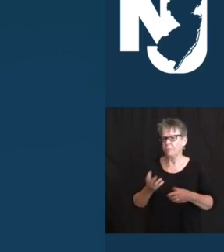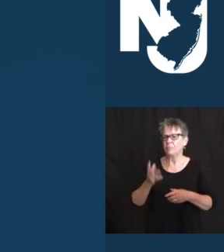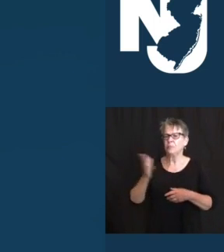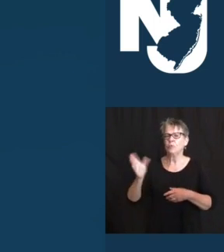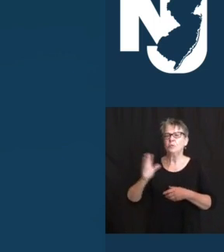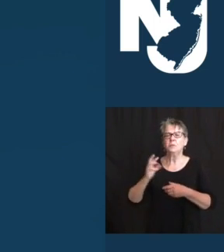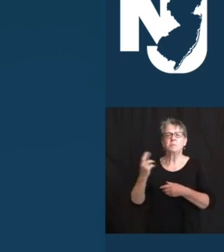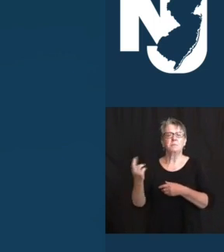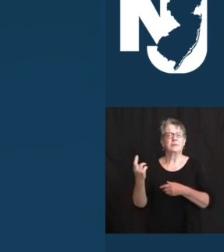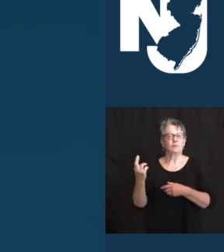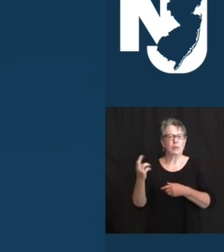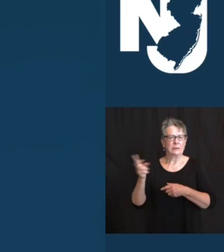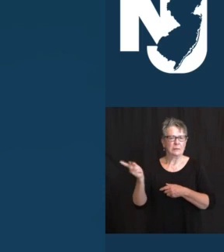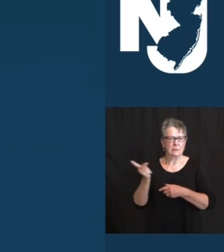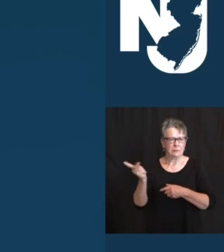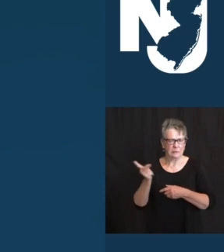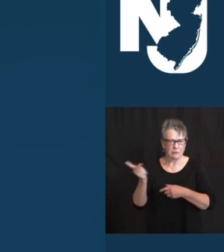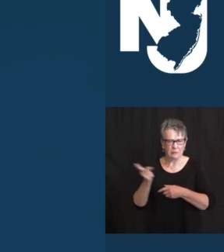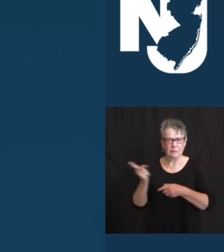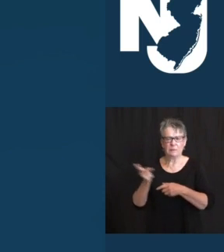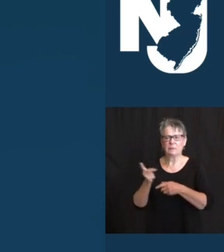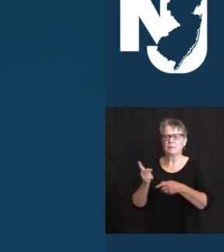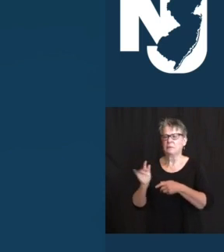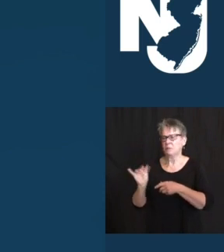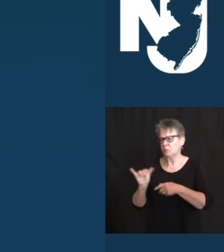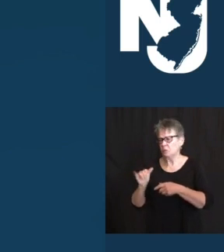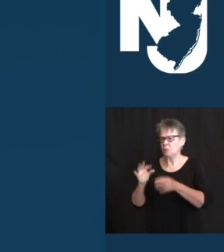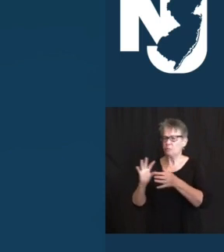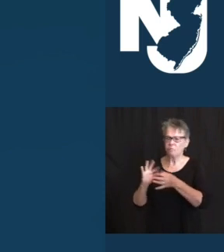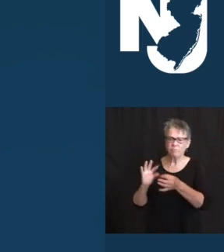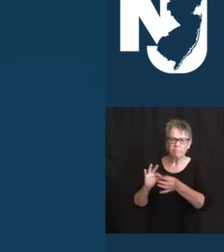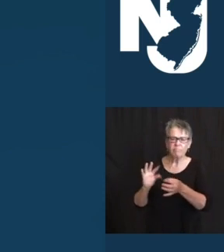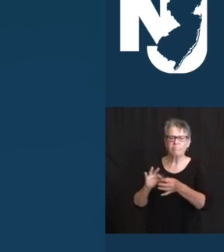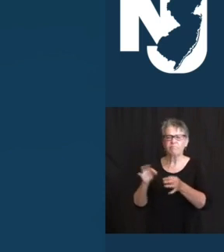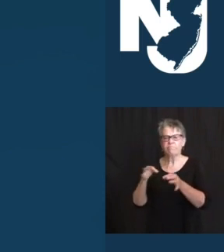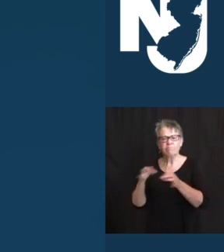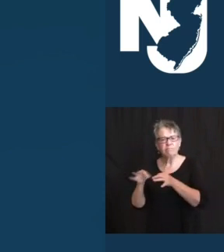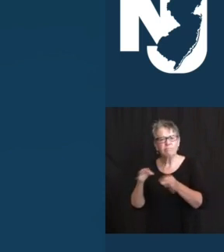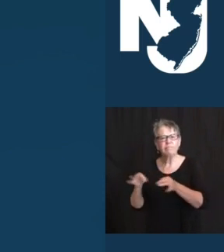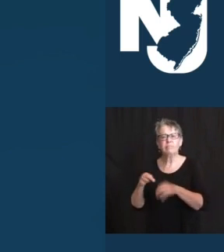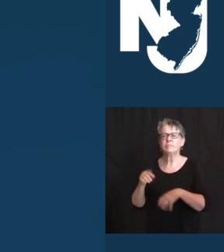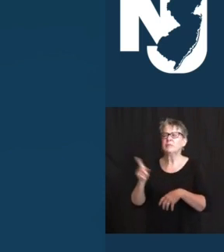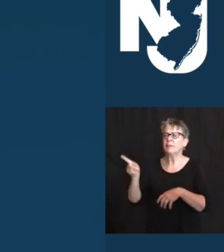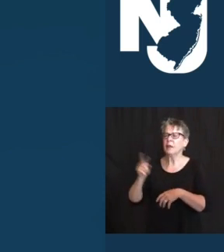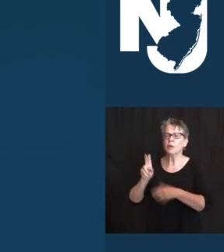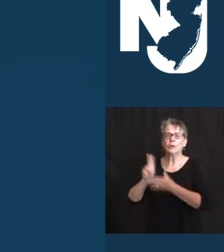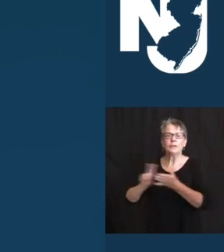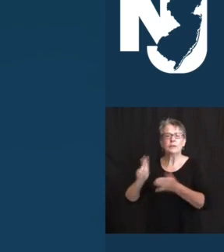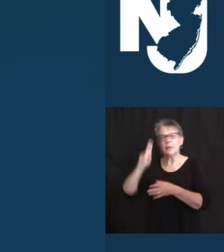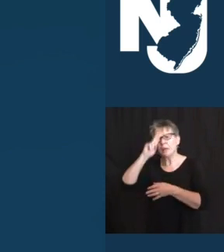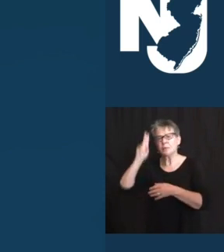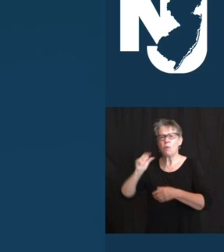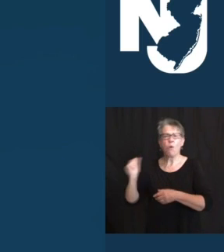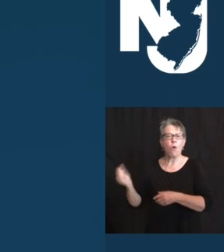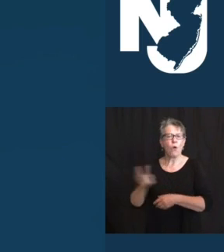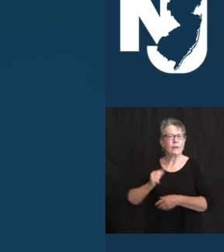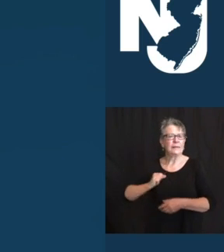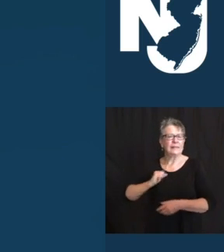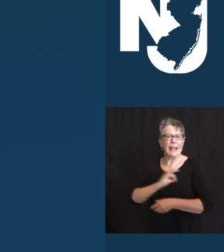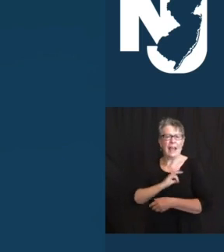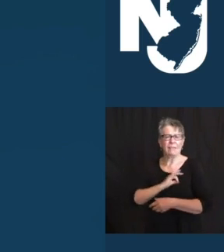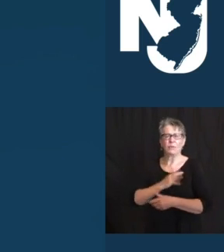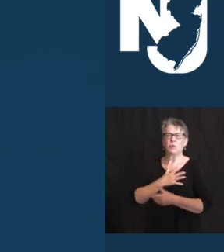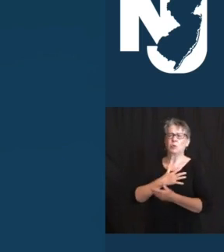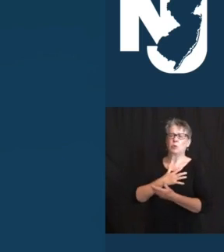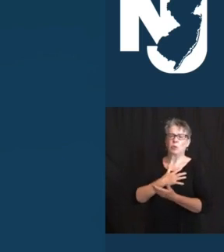Fee leaves behind her University Hospital family, who she stood by all these years. Fee would have turned 53